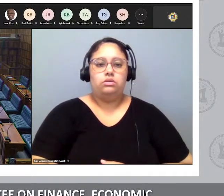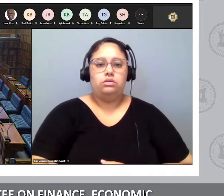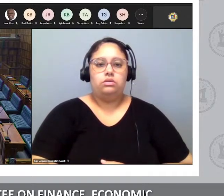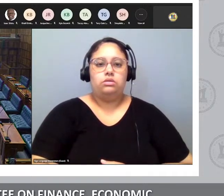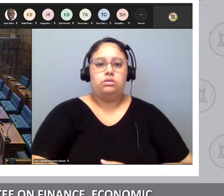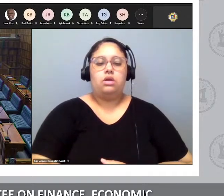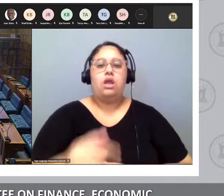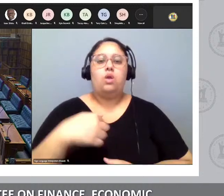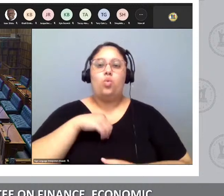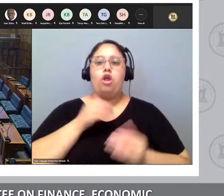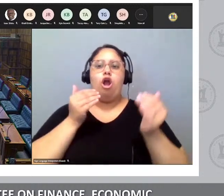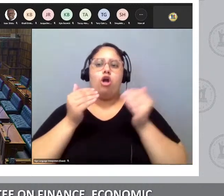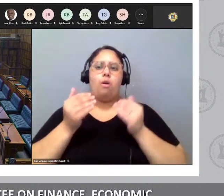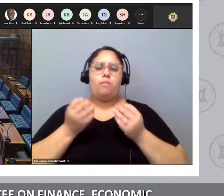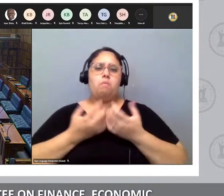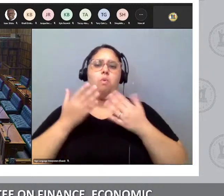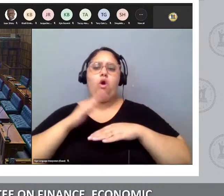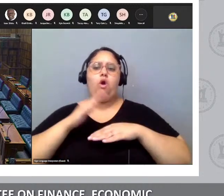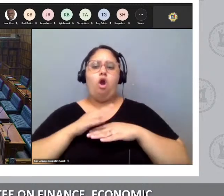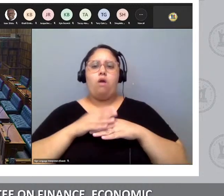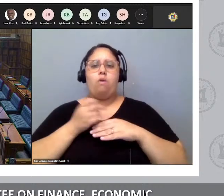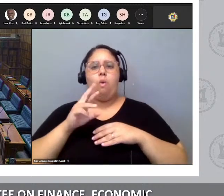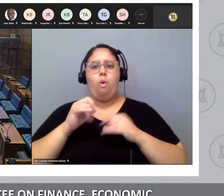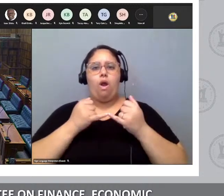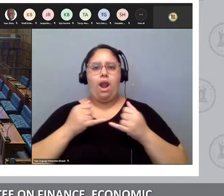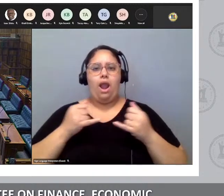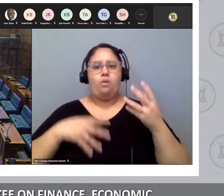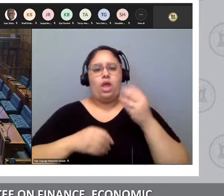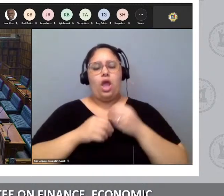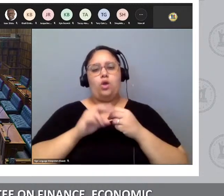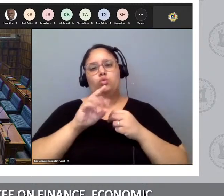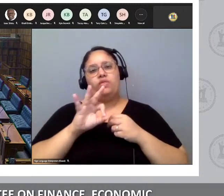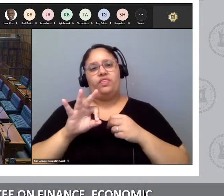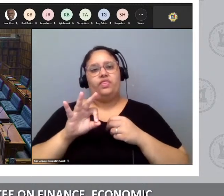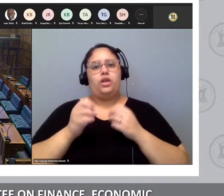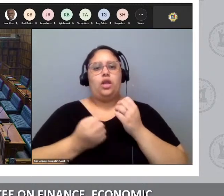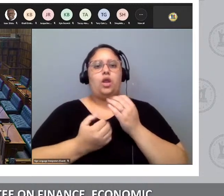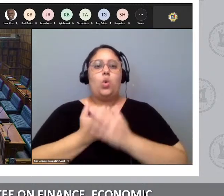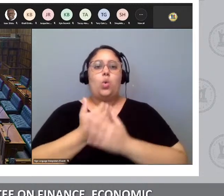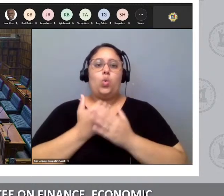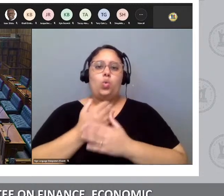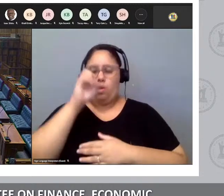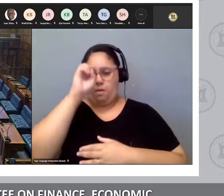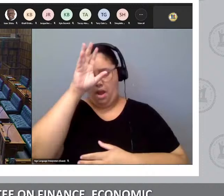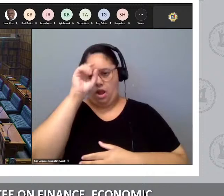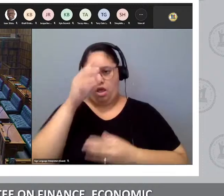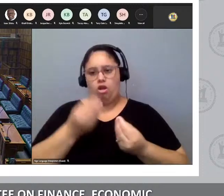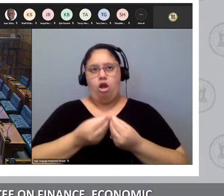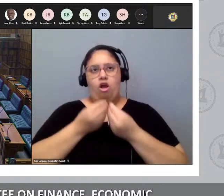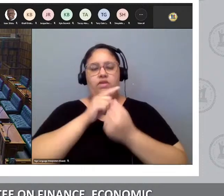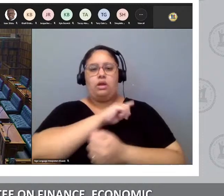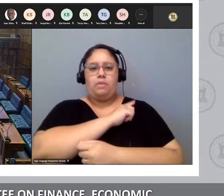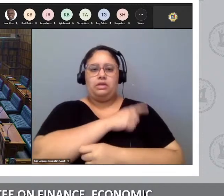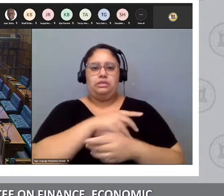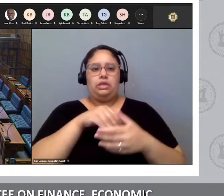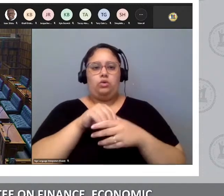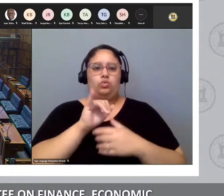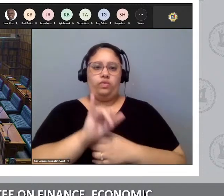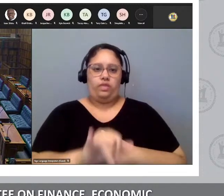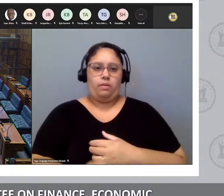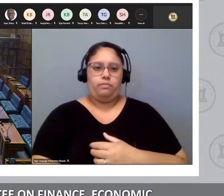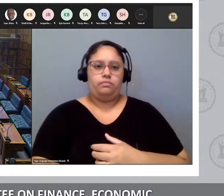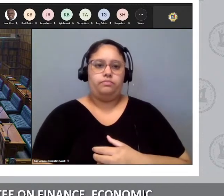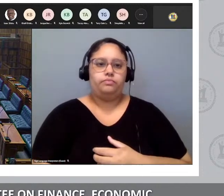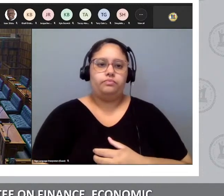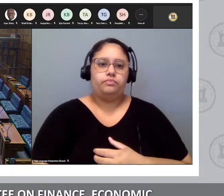itself we added two or three additional um emerging miners in terms of offering capacity to them that which they've taken